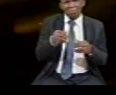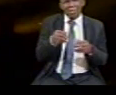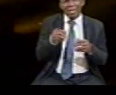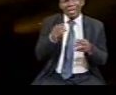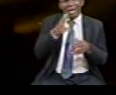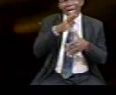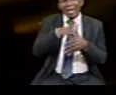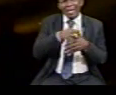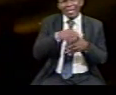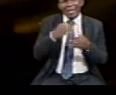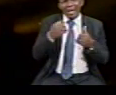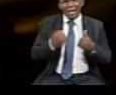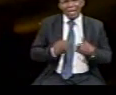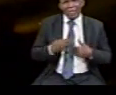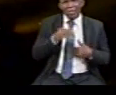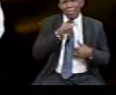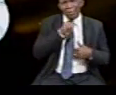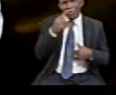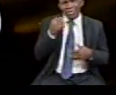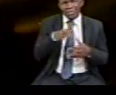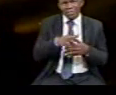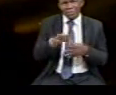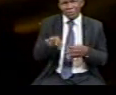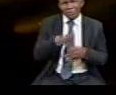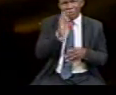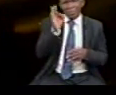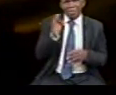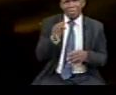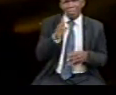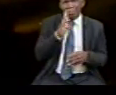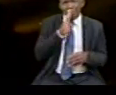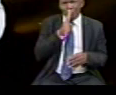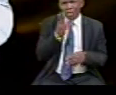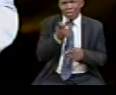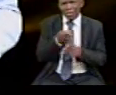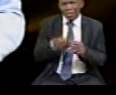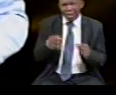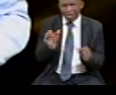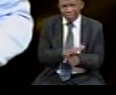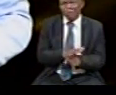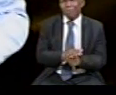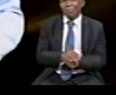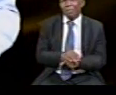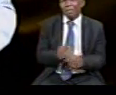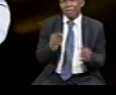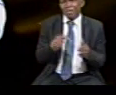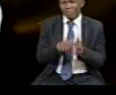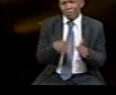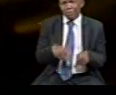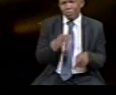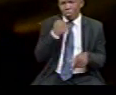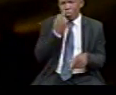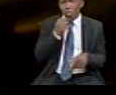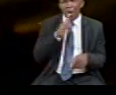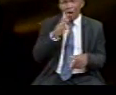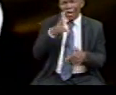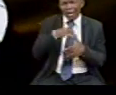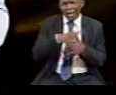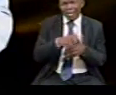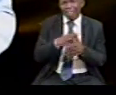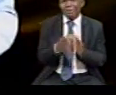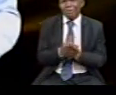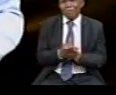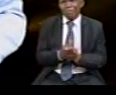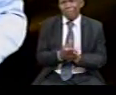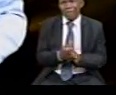having not the spirit. What is the Lord telling us there? Be careful. There are people who are just led by the flesh, and they say they are prophets, that you don't